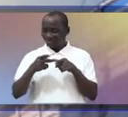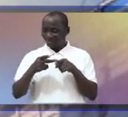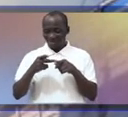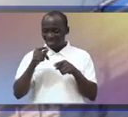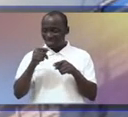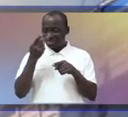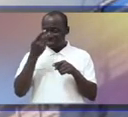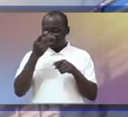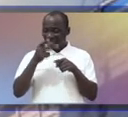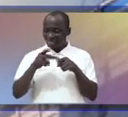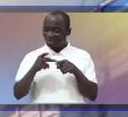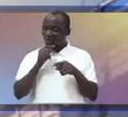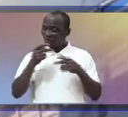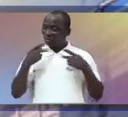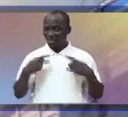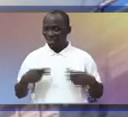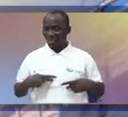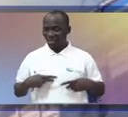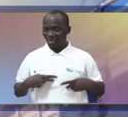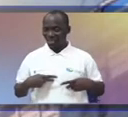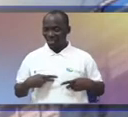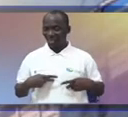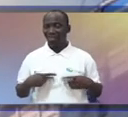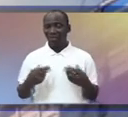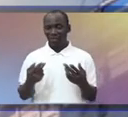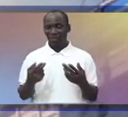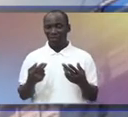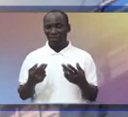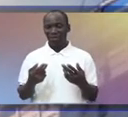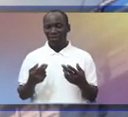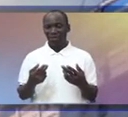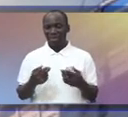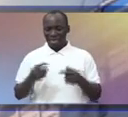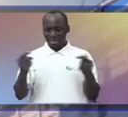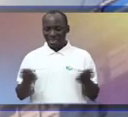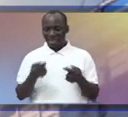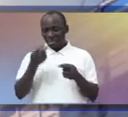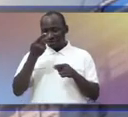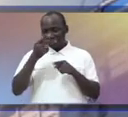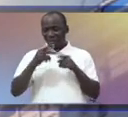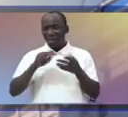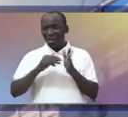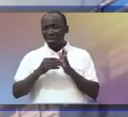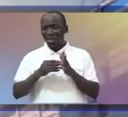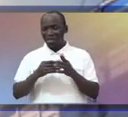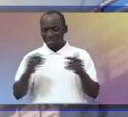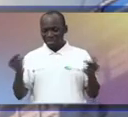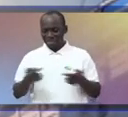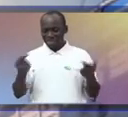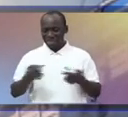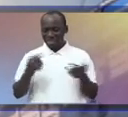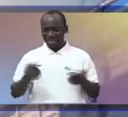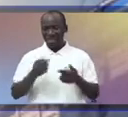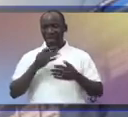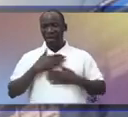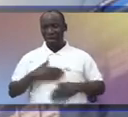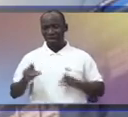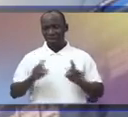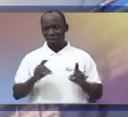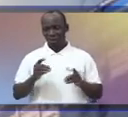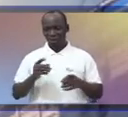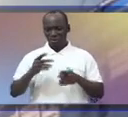by putting off the body of the sins of the flesh by the circumcision of